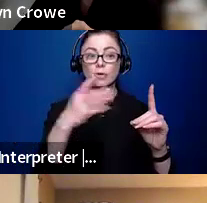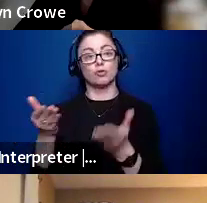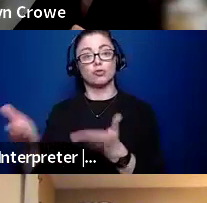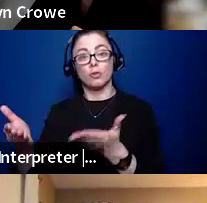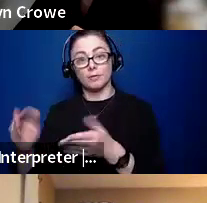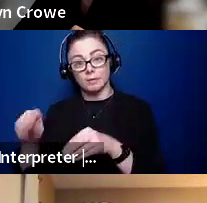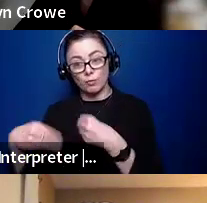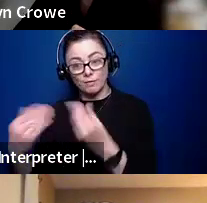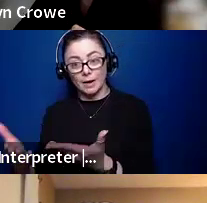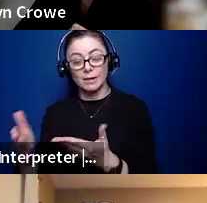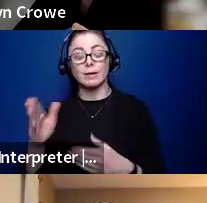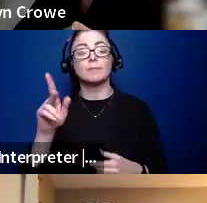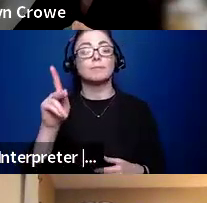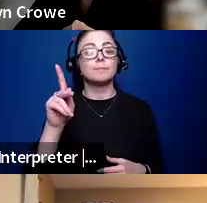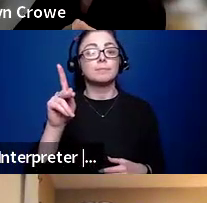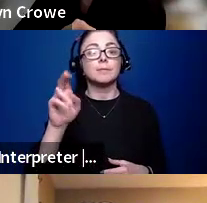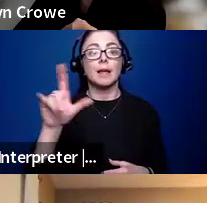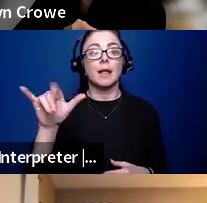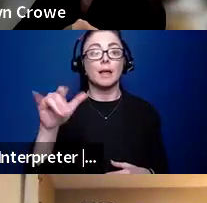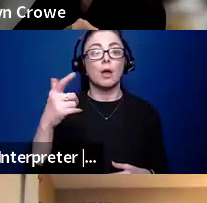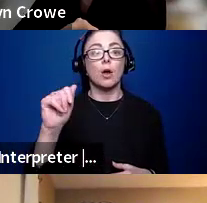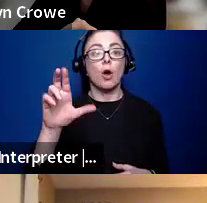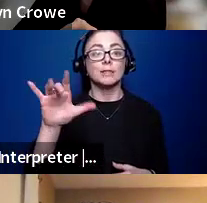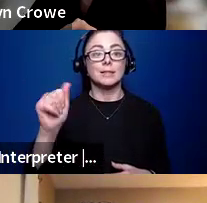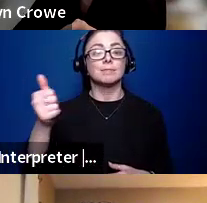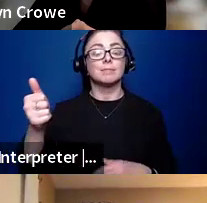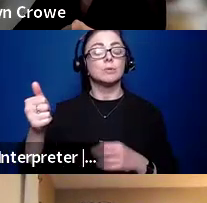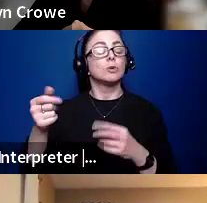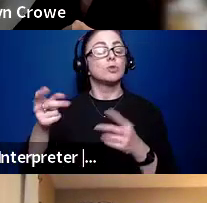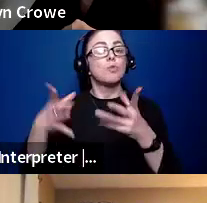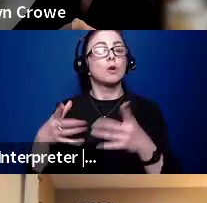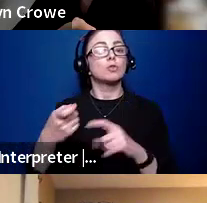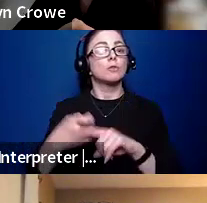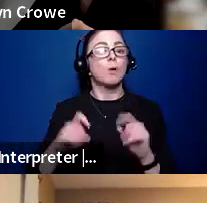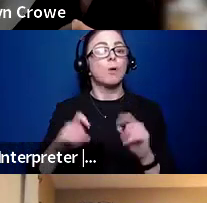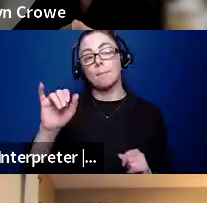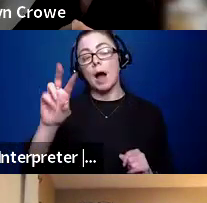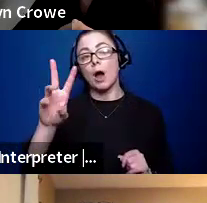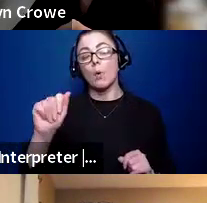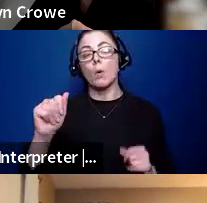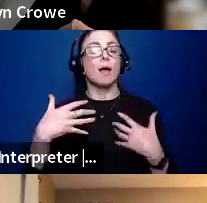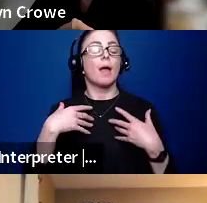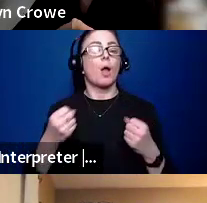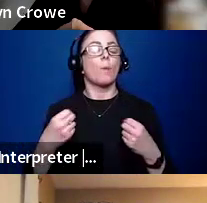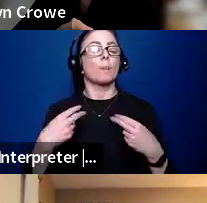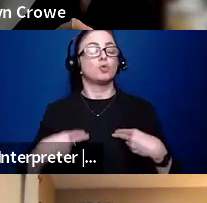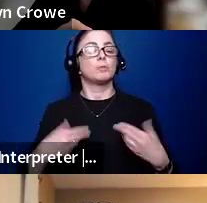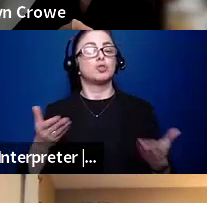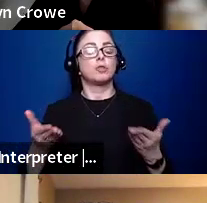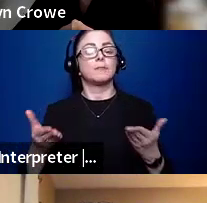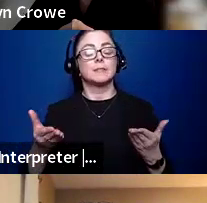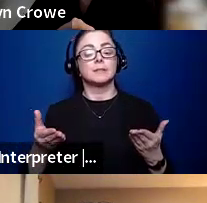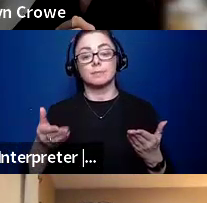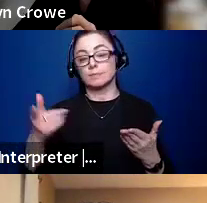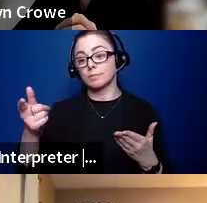provided. And Kelly Garcia is here from, she's the director of Iowa Health and Human Services. And